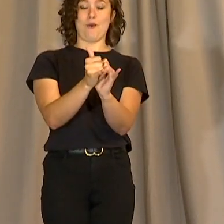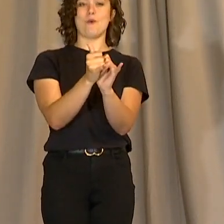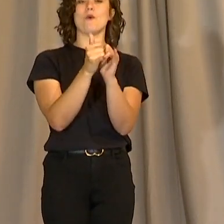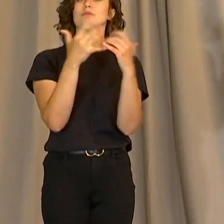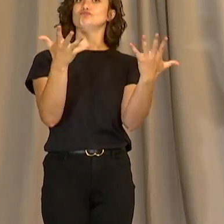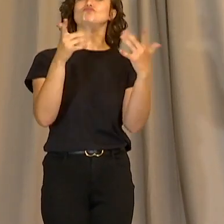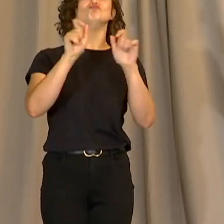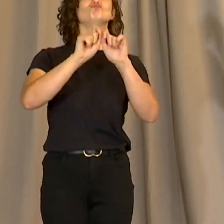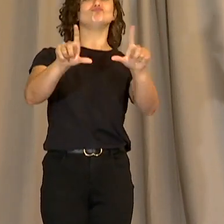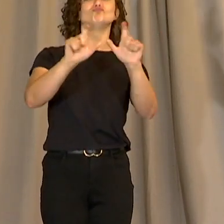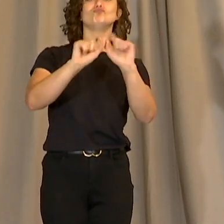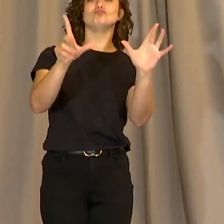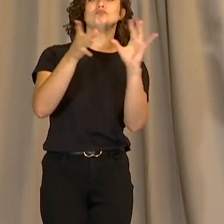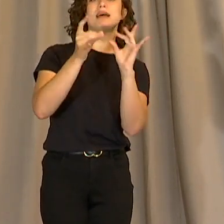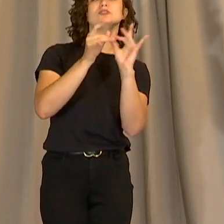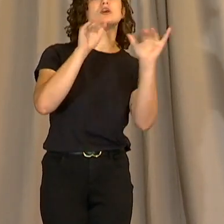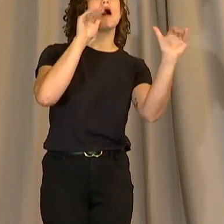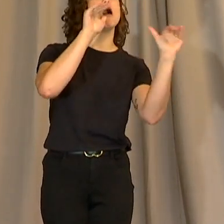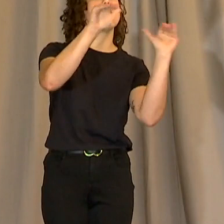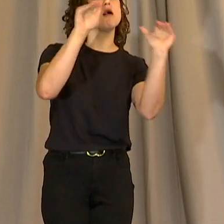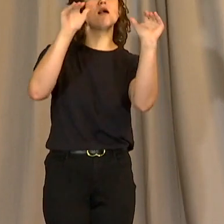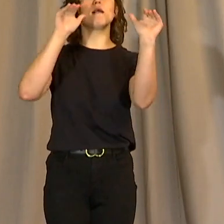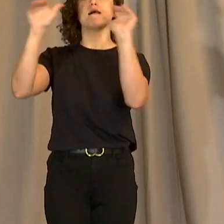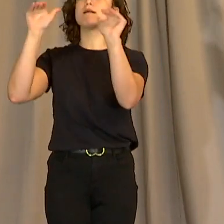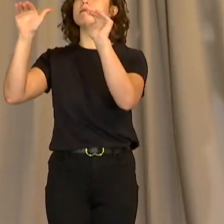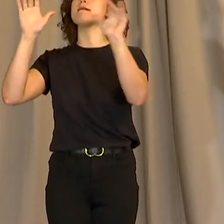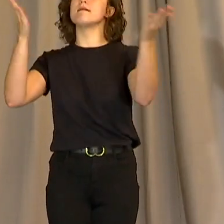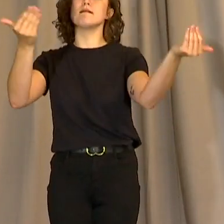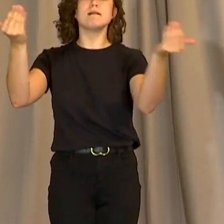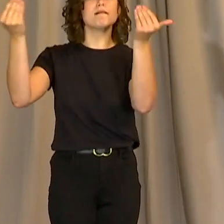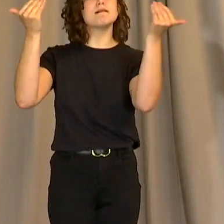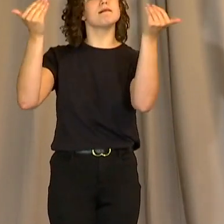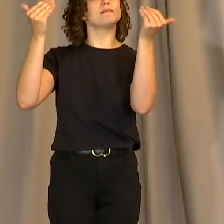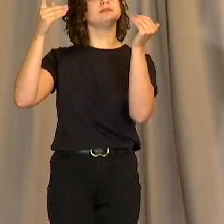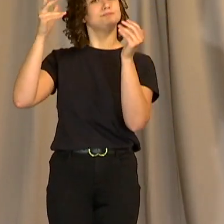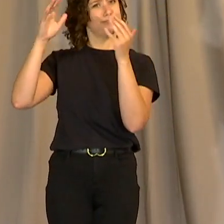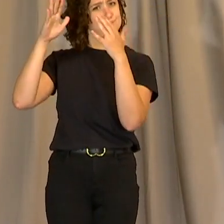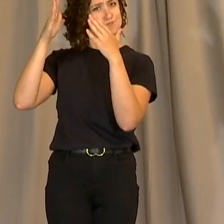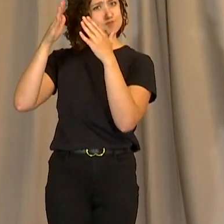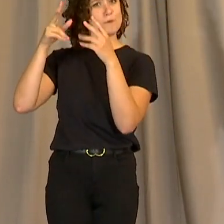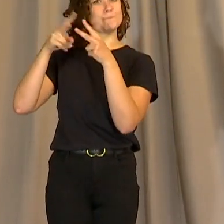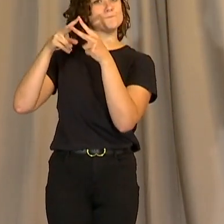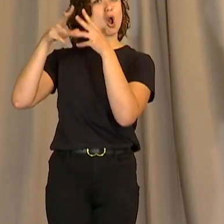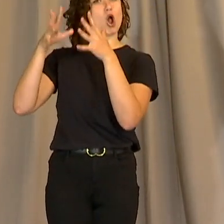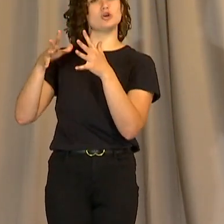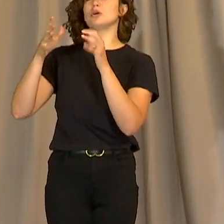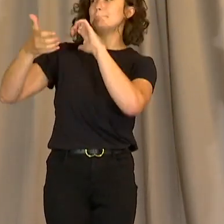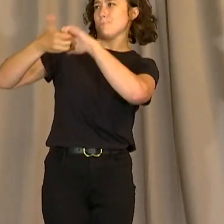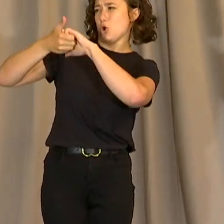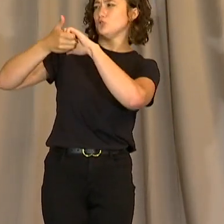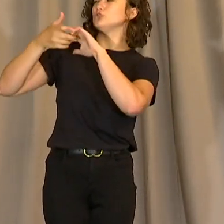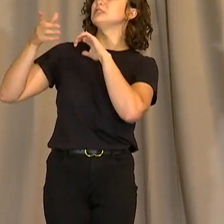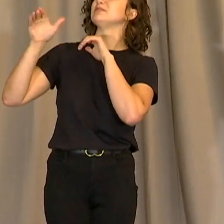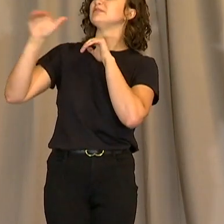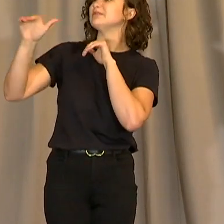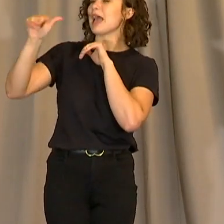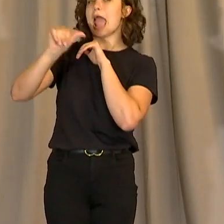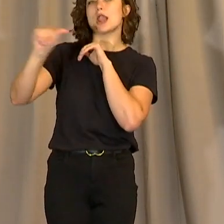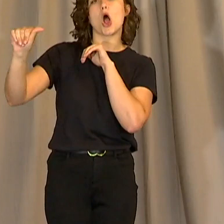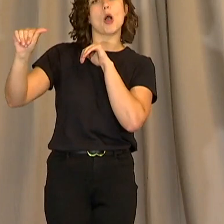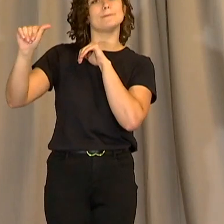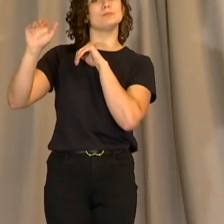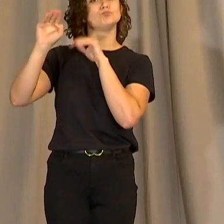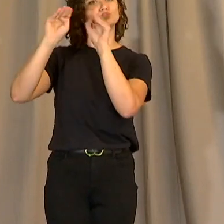out messages, asking our partners with Ann Arbor Natural Museum of